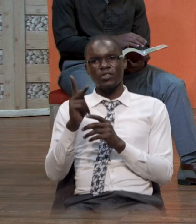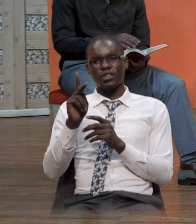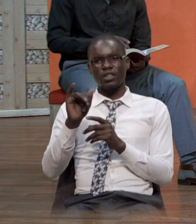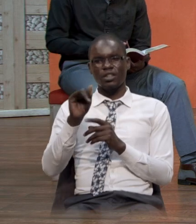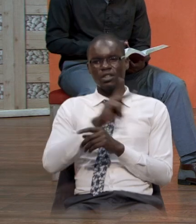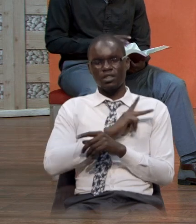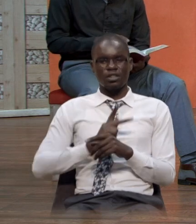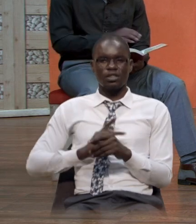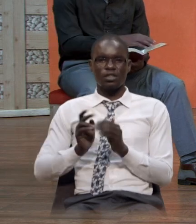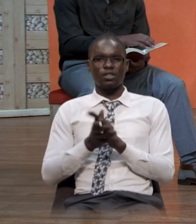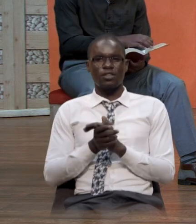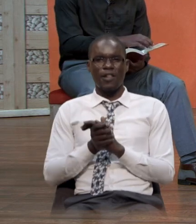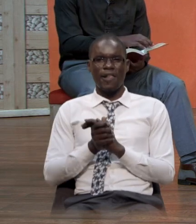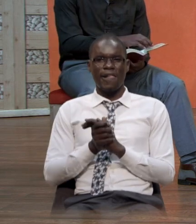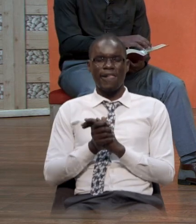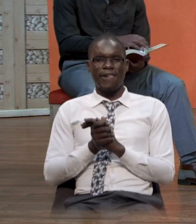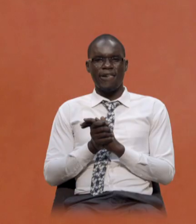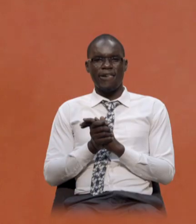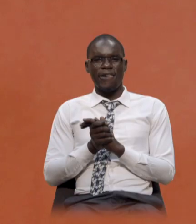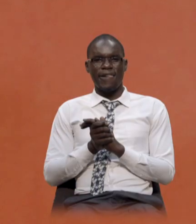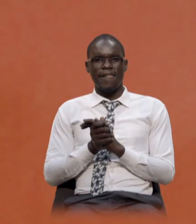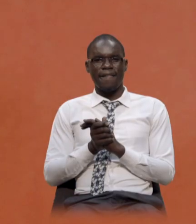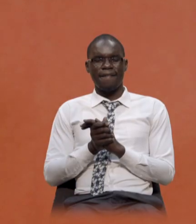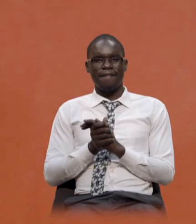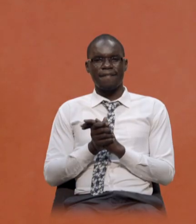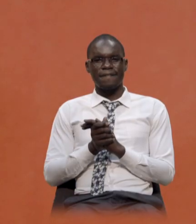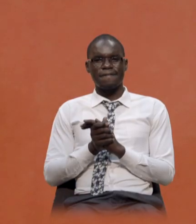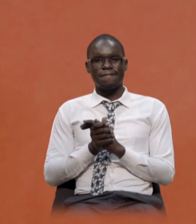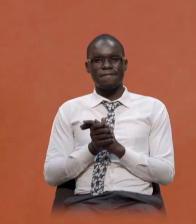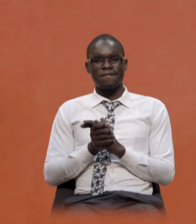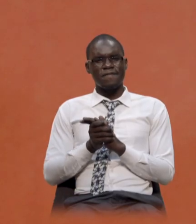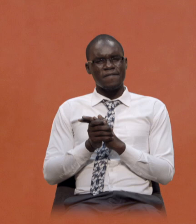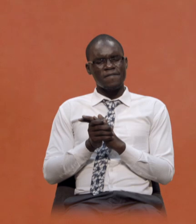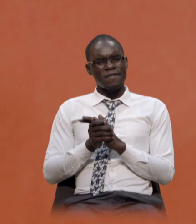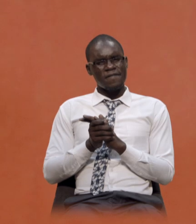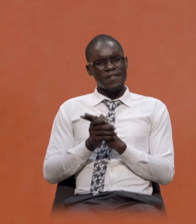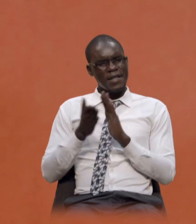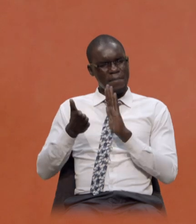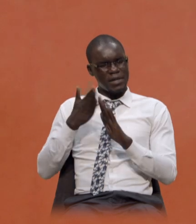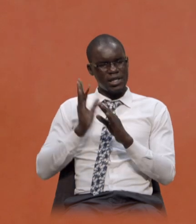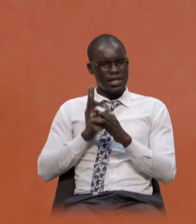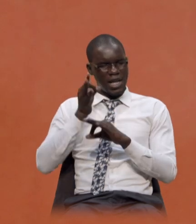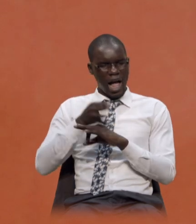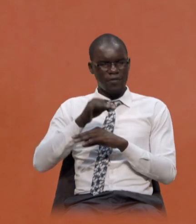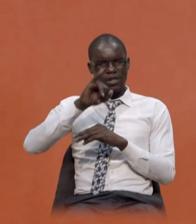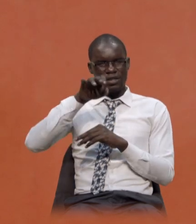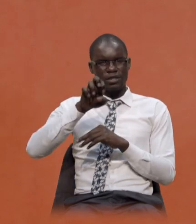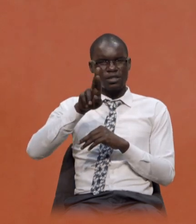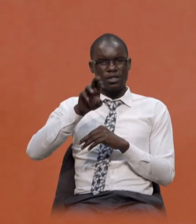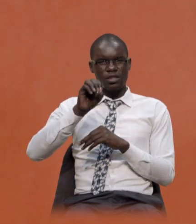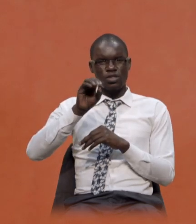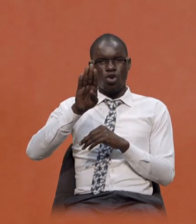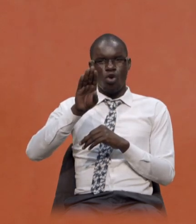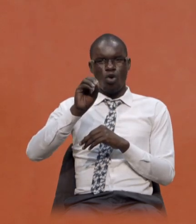First Kings. Right after the reign of Jeroboam, I'm sure it's Jeroboam, not Rehoboam. This guy followed in the footsteps of